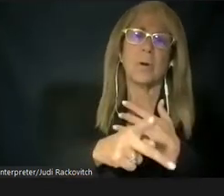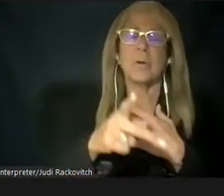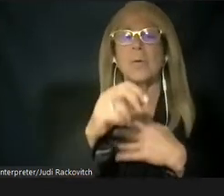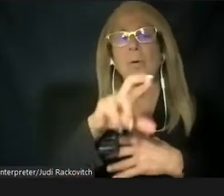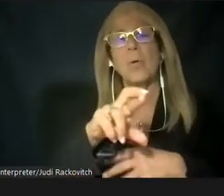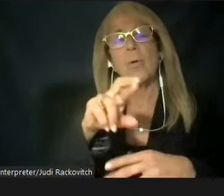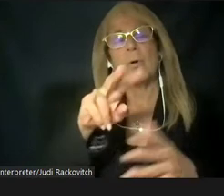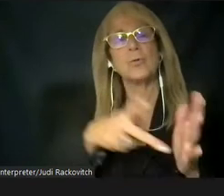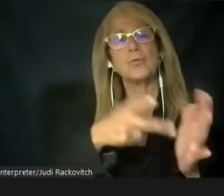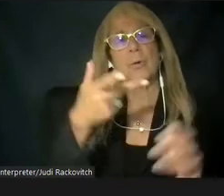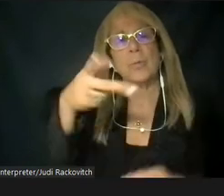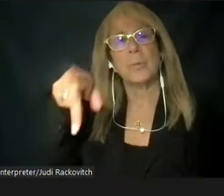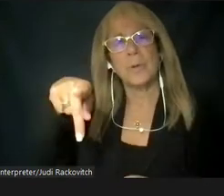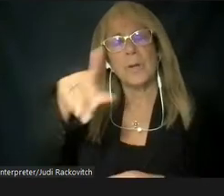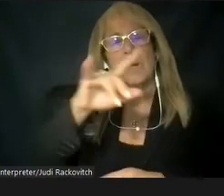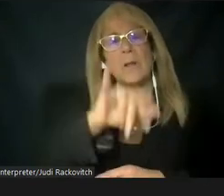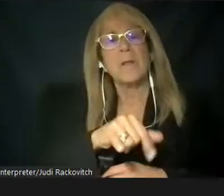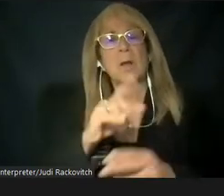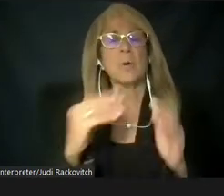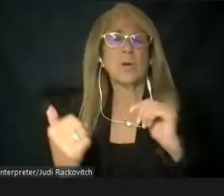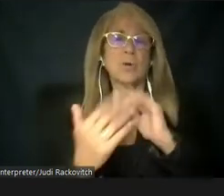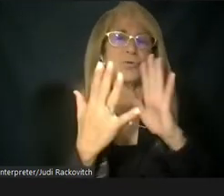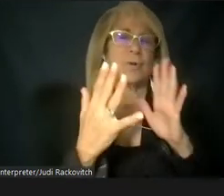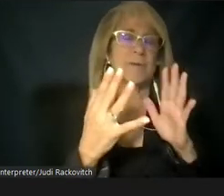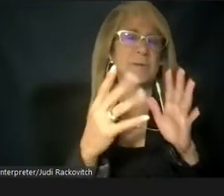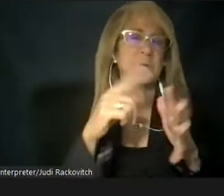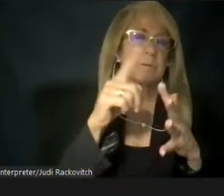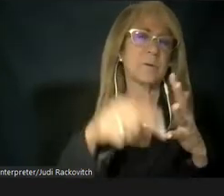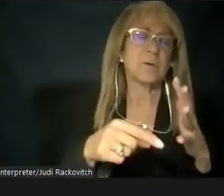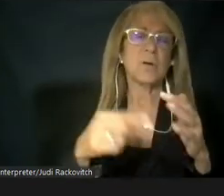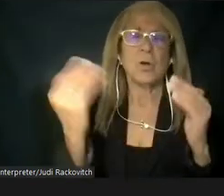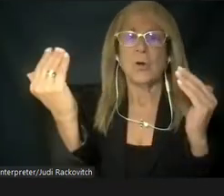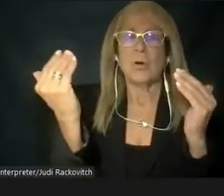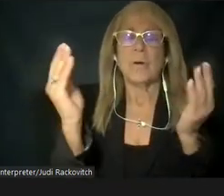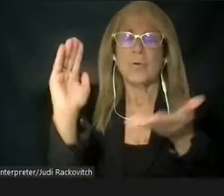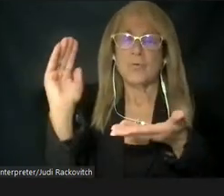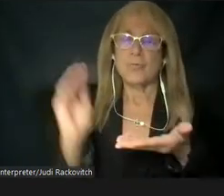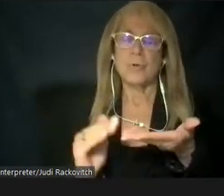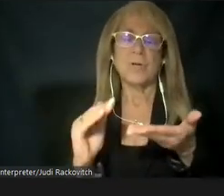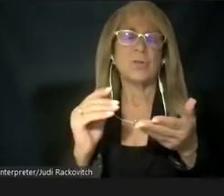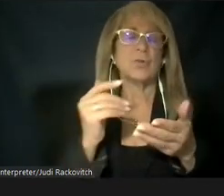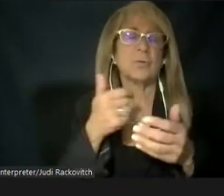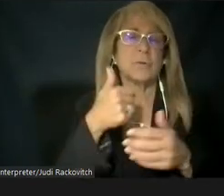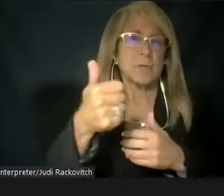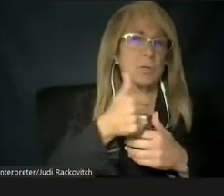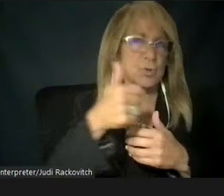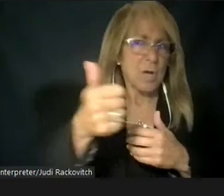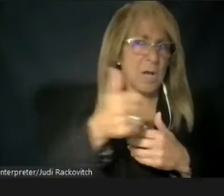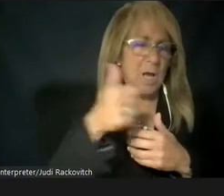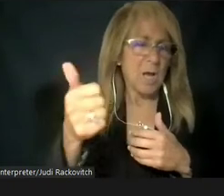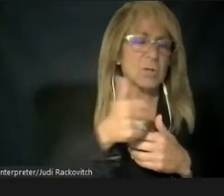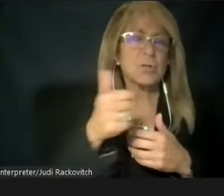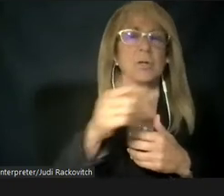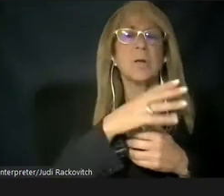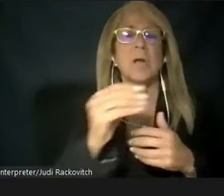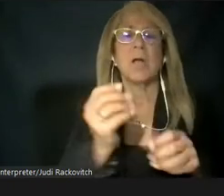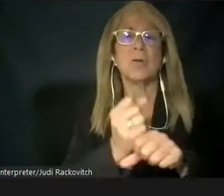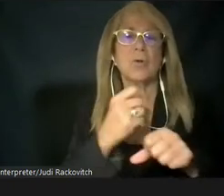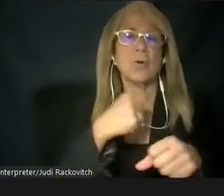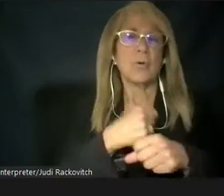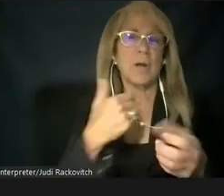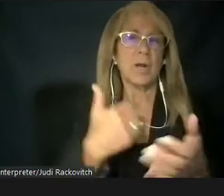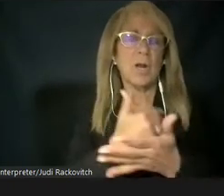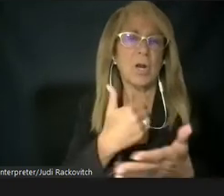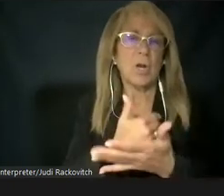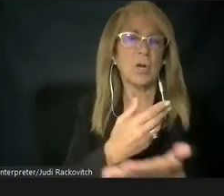The project would address the following needs. Reduce vehicle congestion in the Manhattan Central Business District, and create a new local recurring funding source for